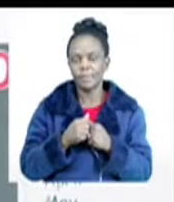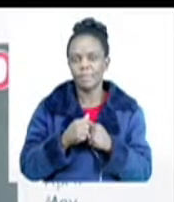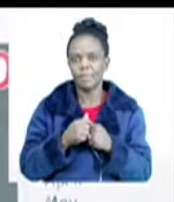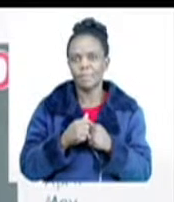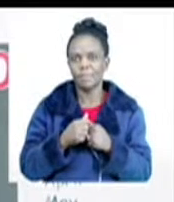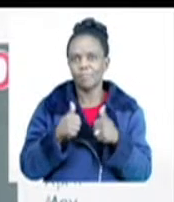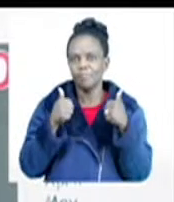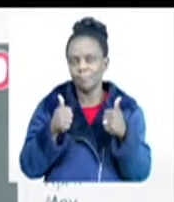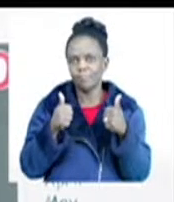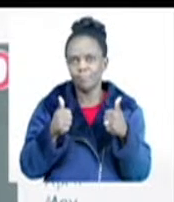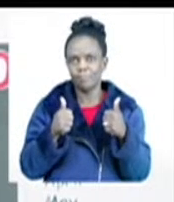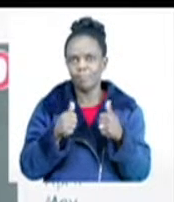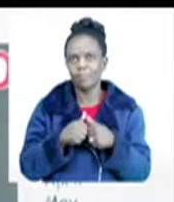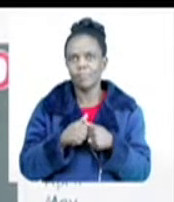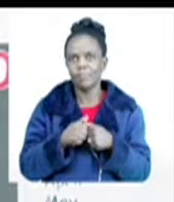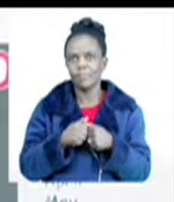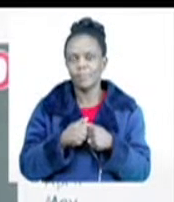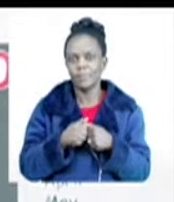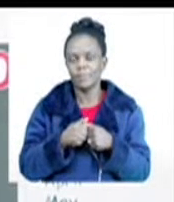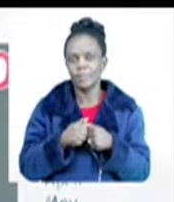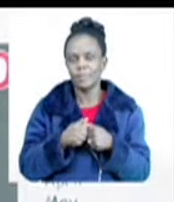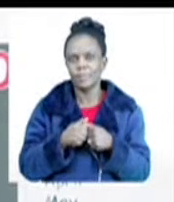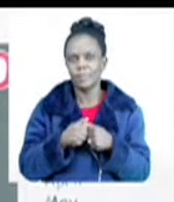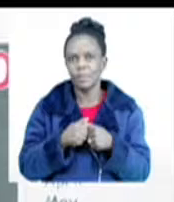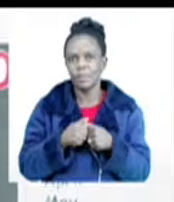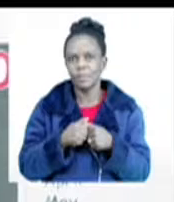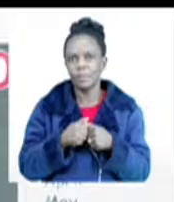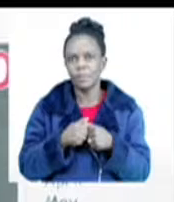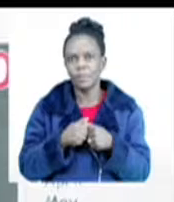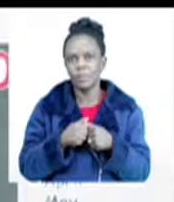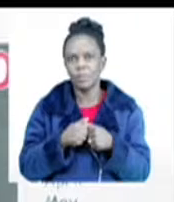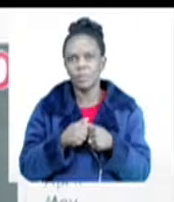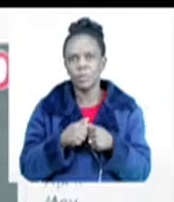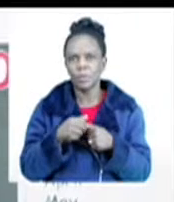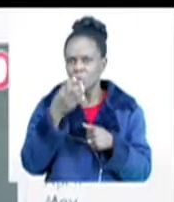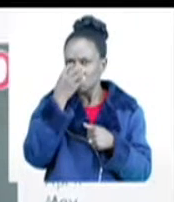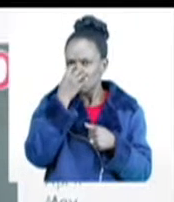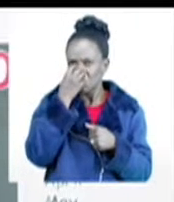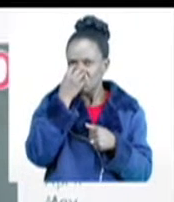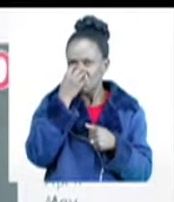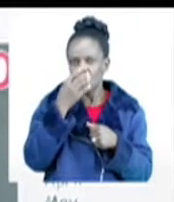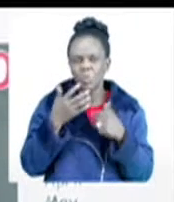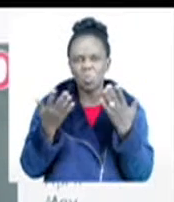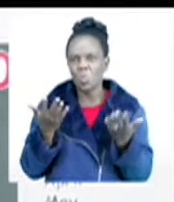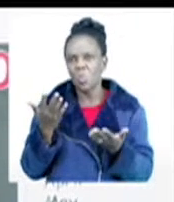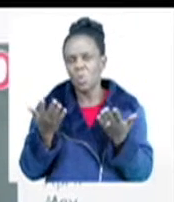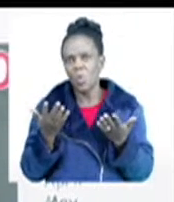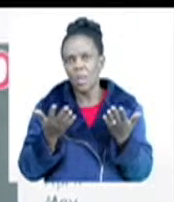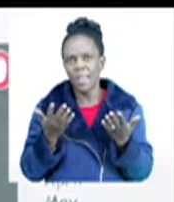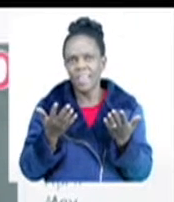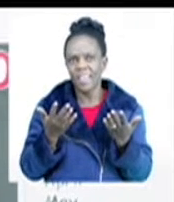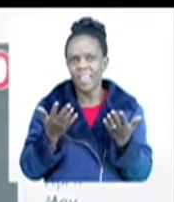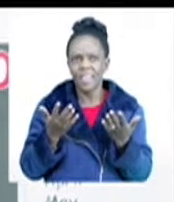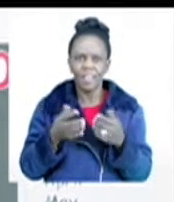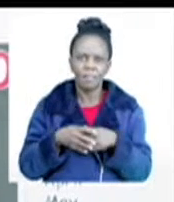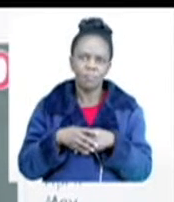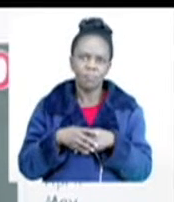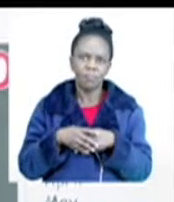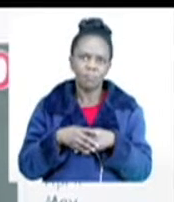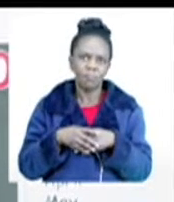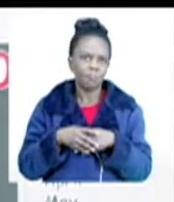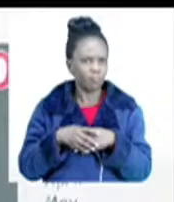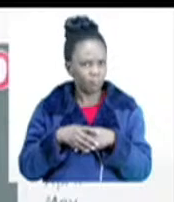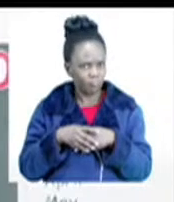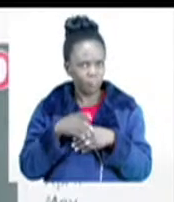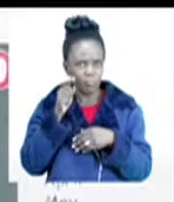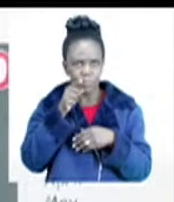done. I wonder, did Zoe come back from her long trip? Let me check. Zoe? Oh,